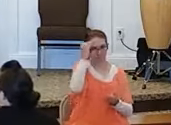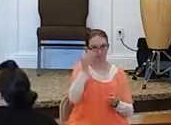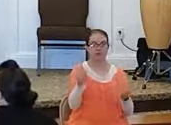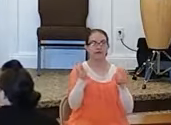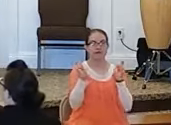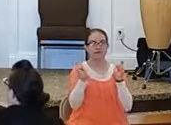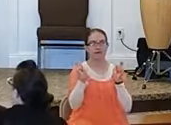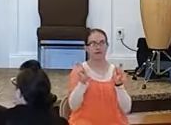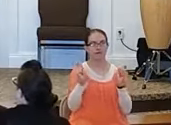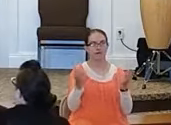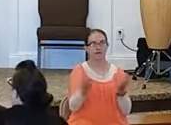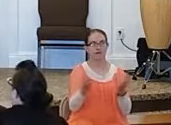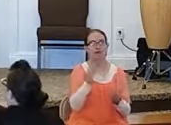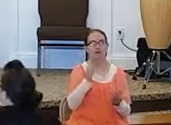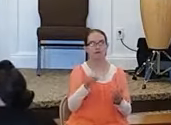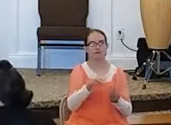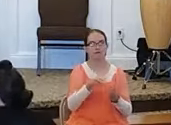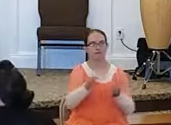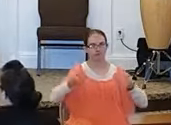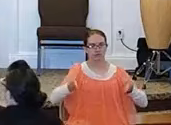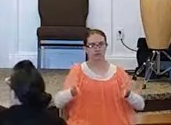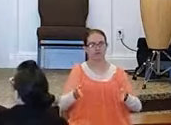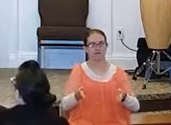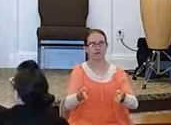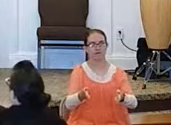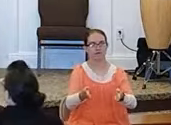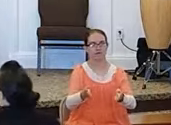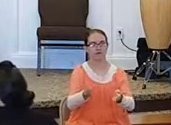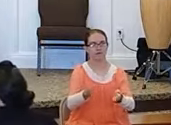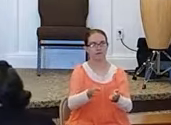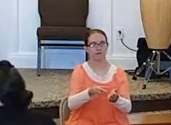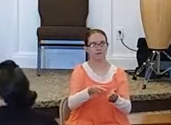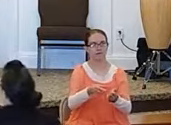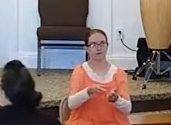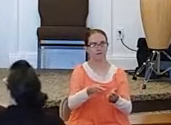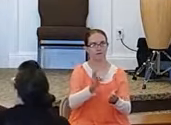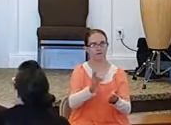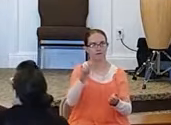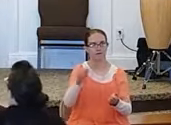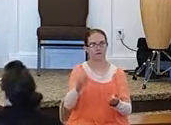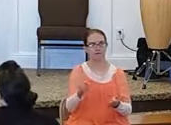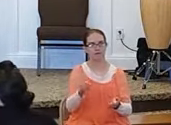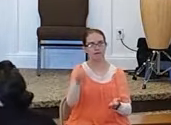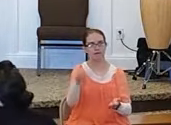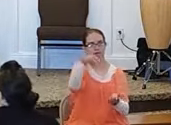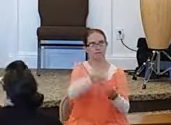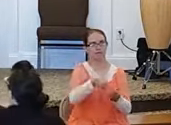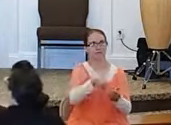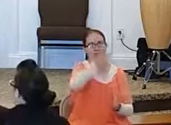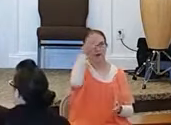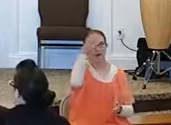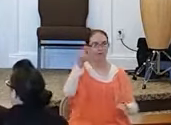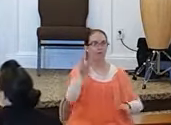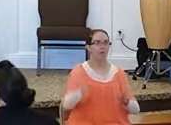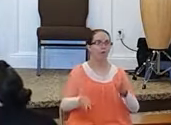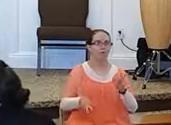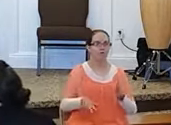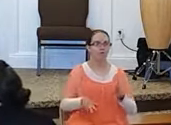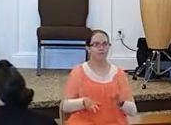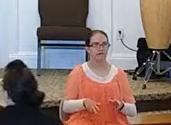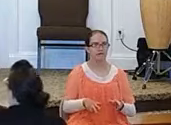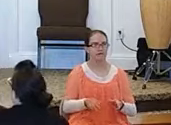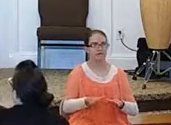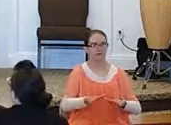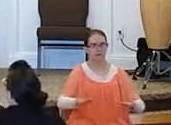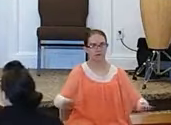now, here they are standing on a street corner, amen, raising a man off his feet, or onto his feet, that has never walked, that's been laying